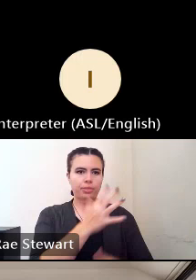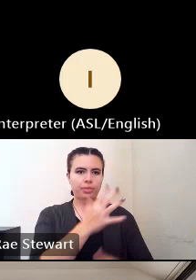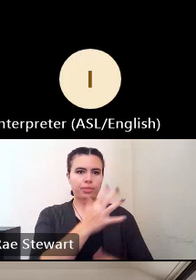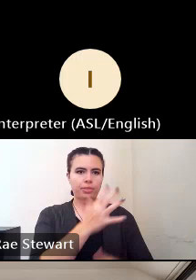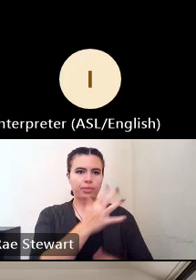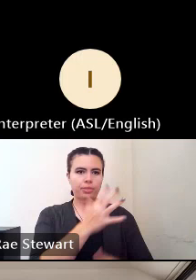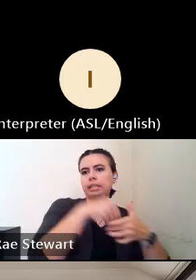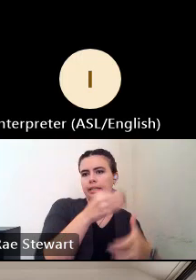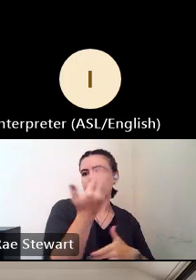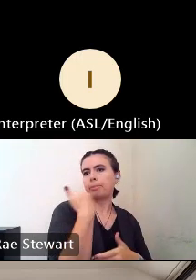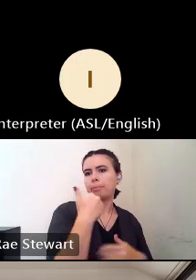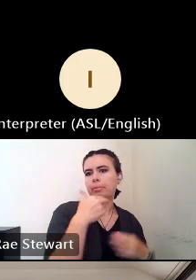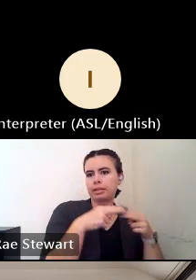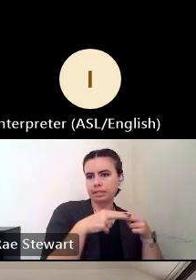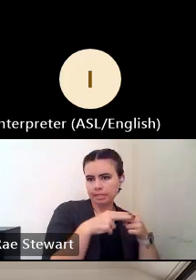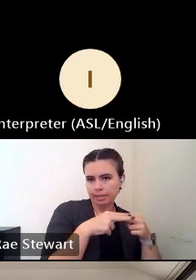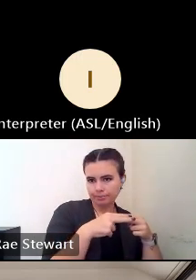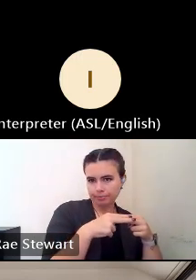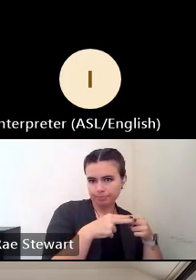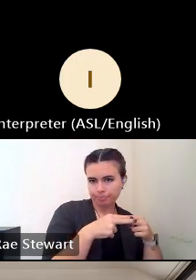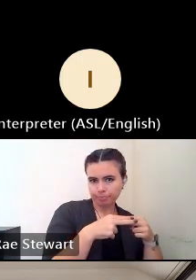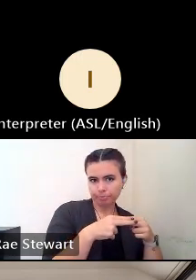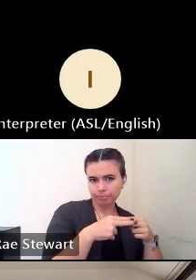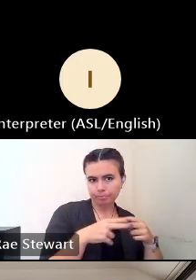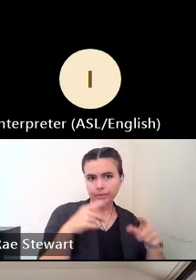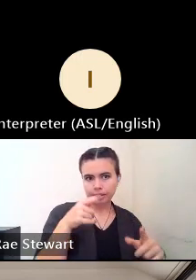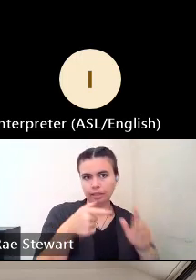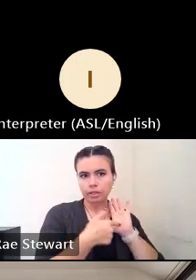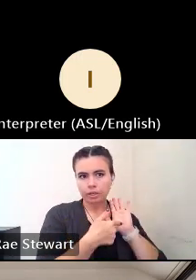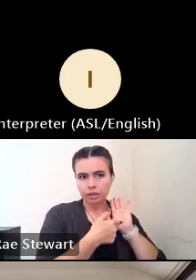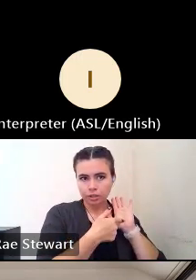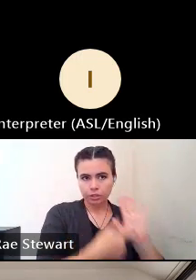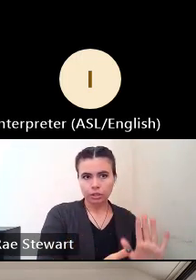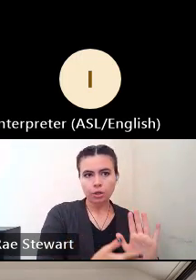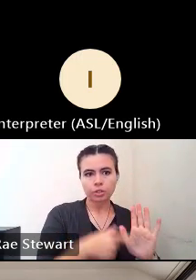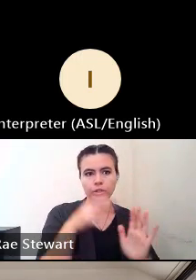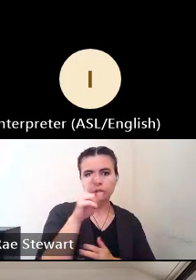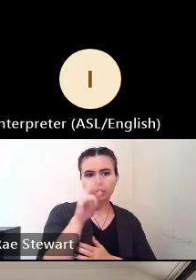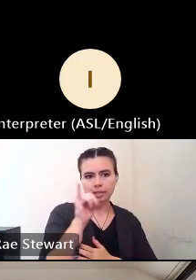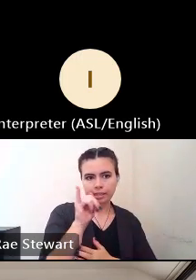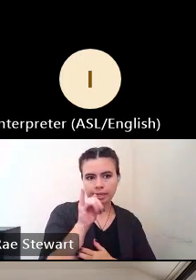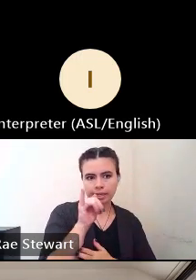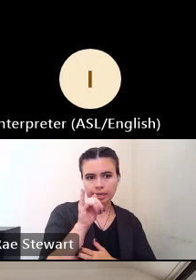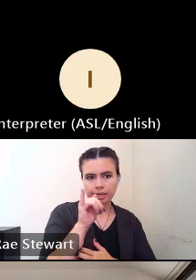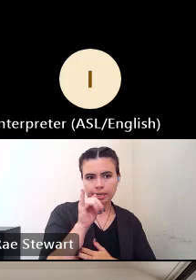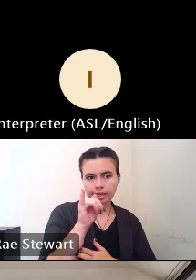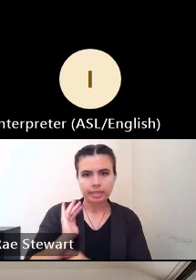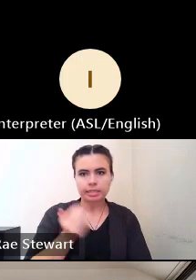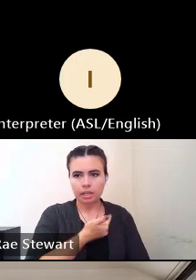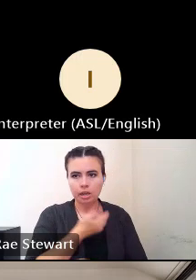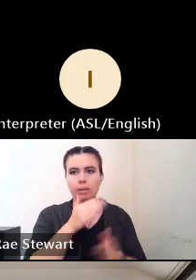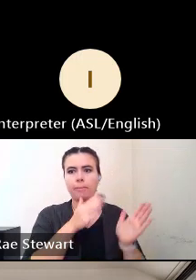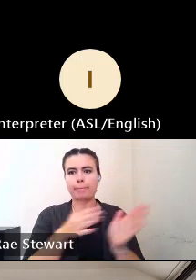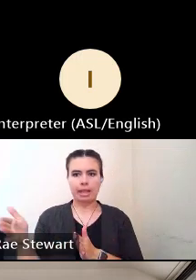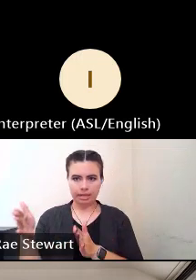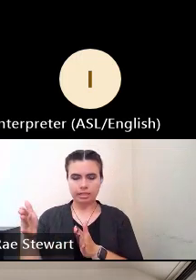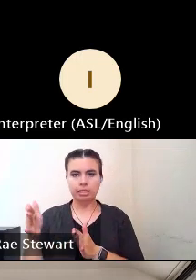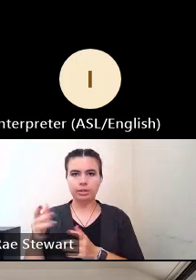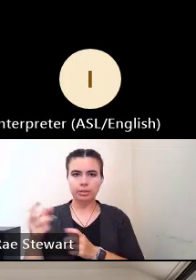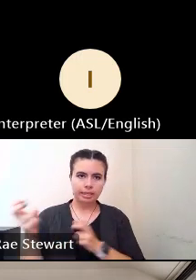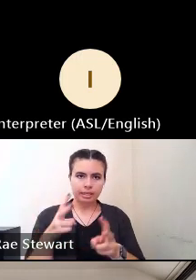shows how Rhode Island has organized its implementation plan that we submitted to CMS and has been approved in these